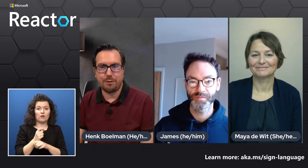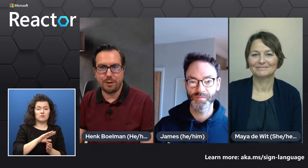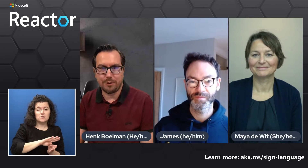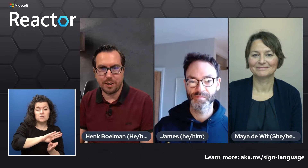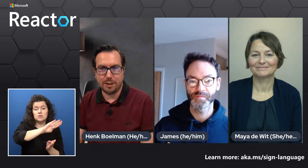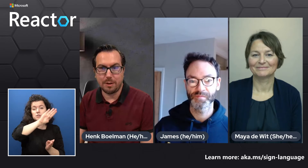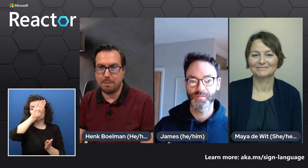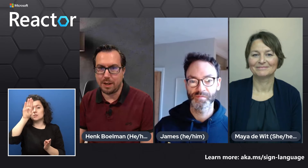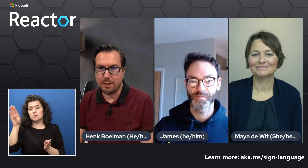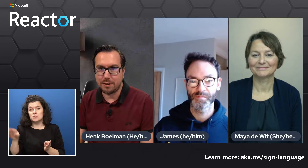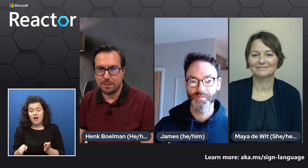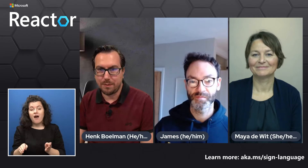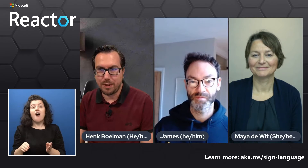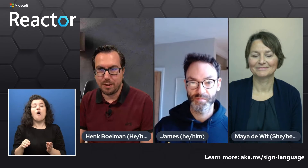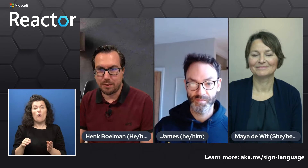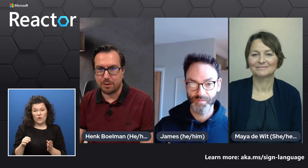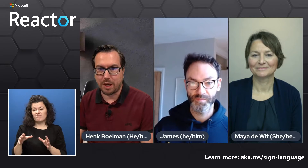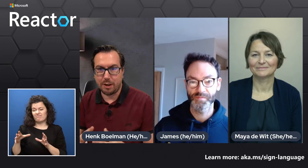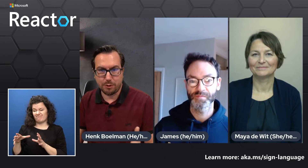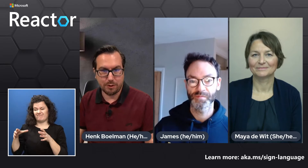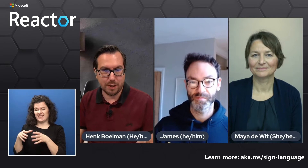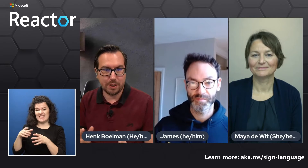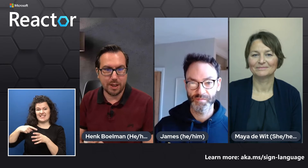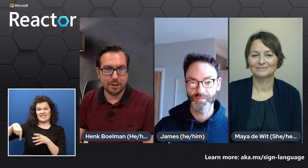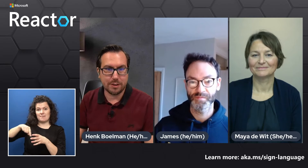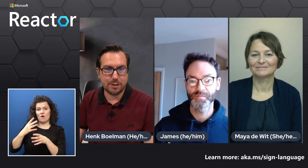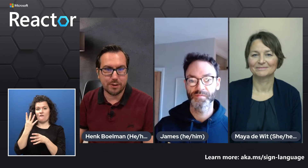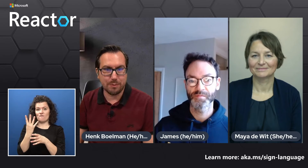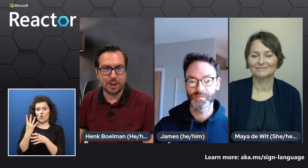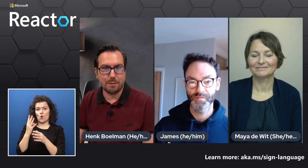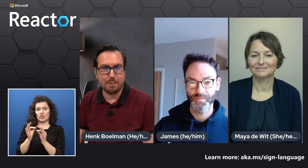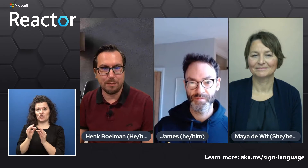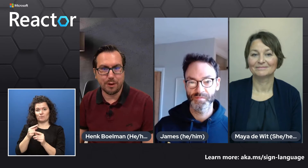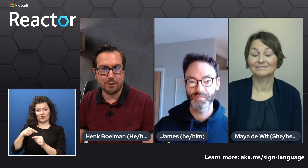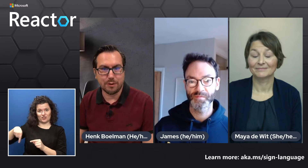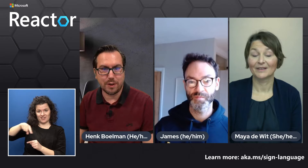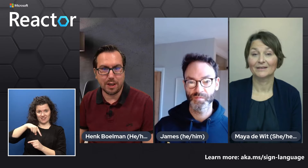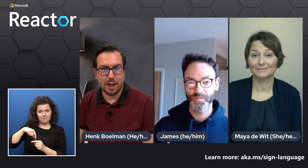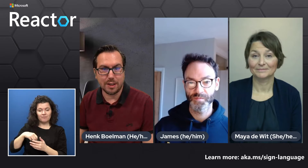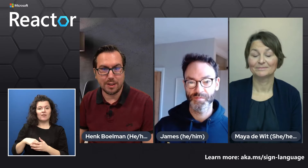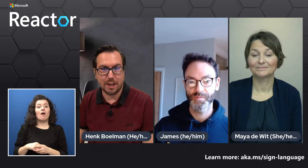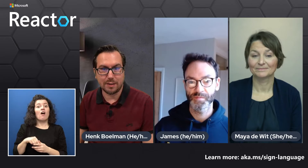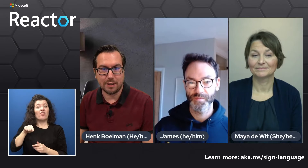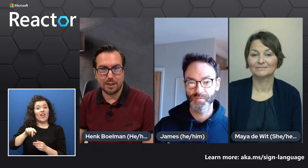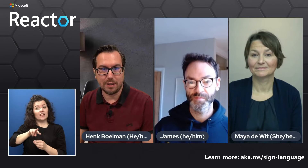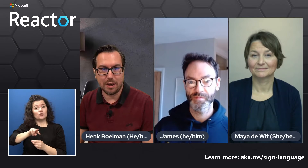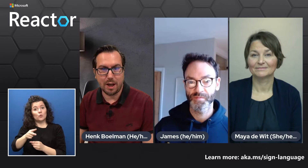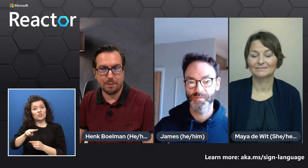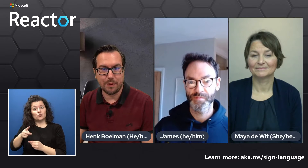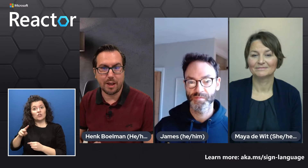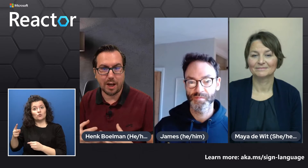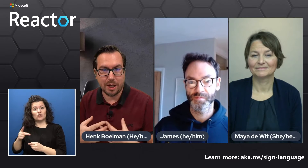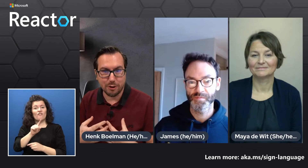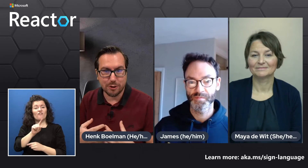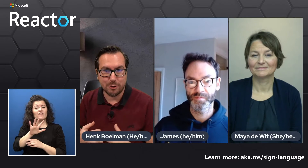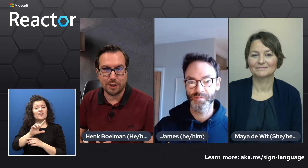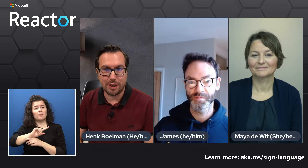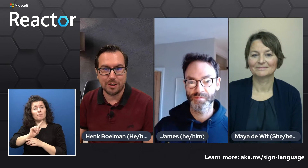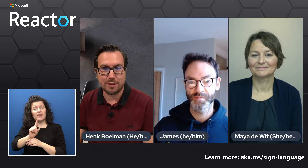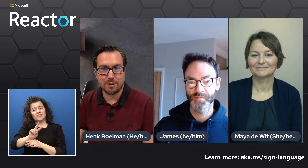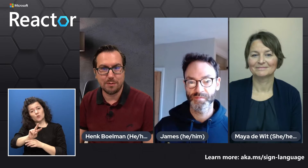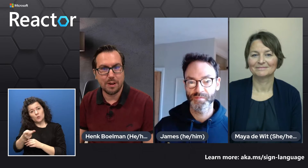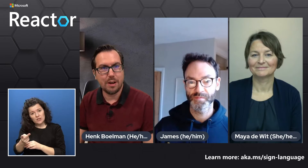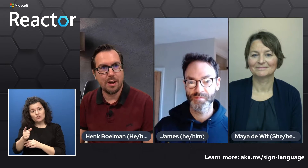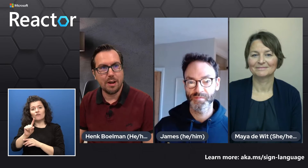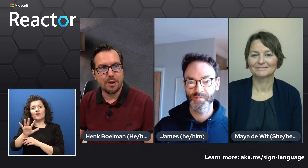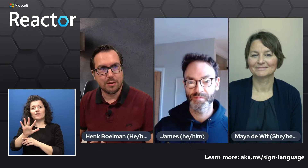every 15 minutes. Because I also think that is something people don't realize, that as I understood it, it